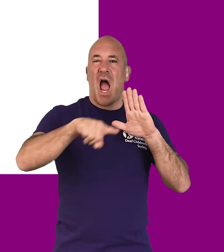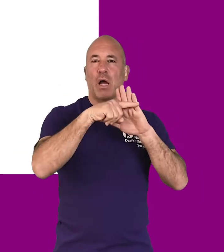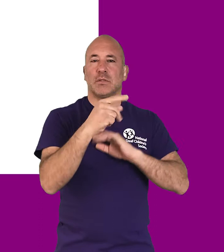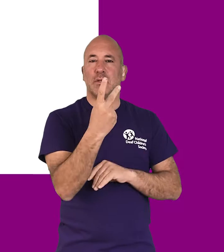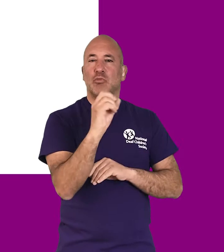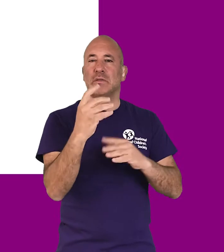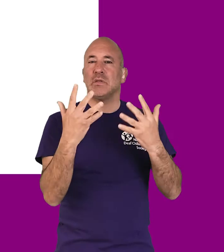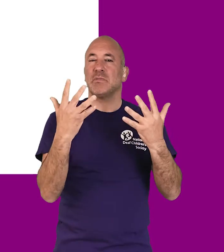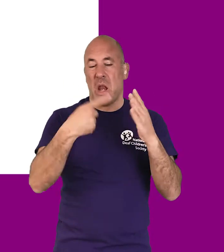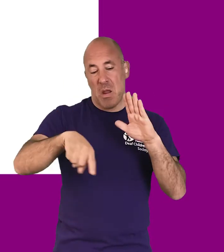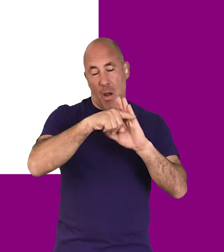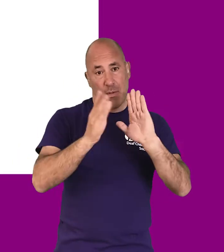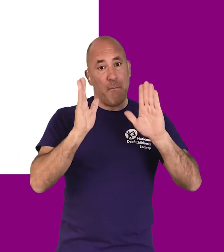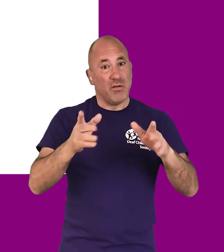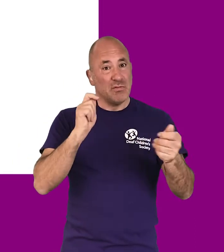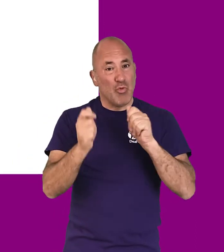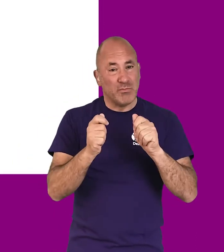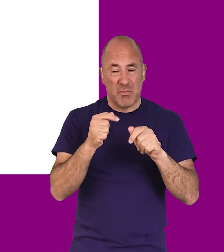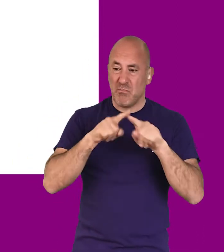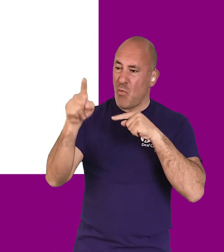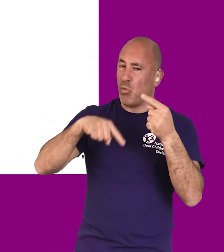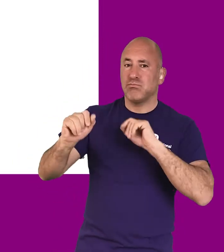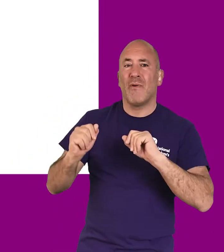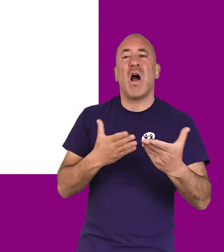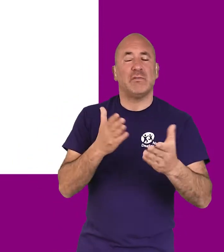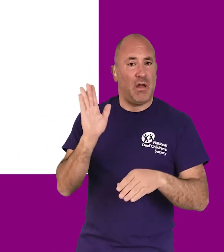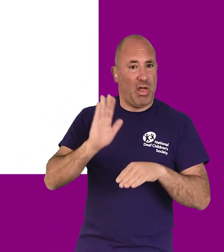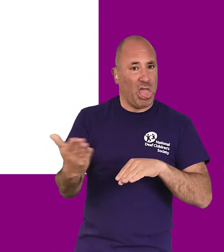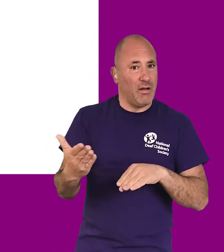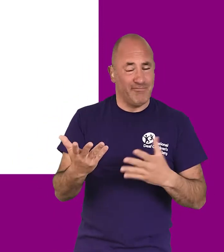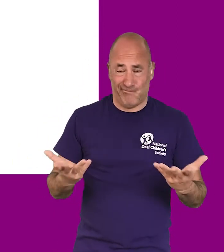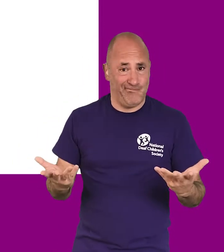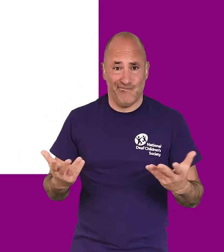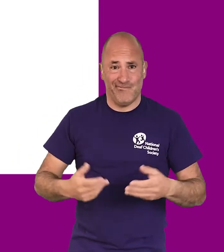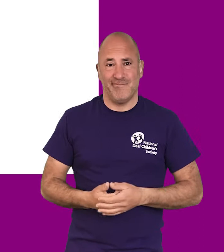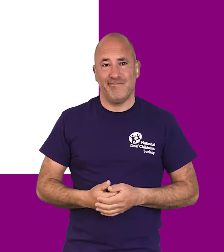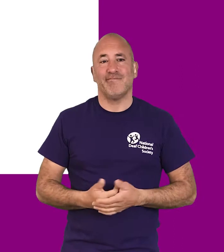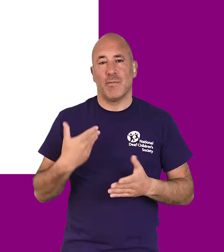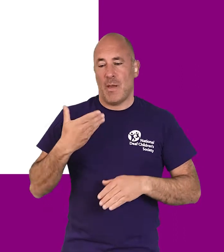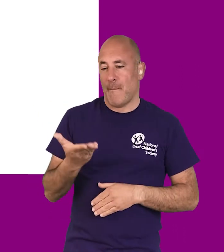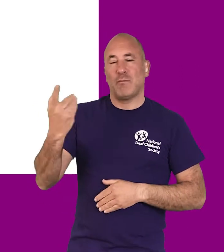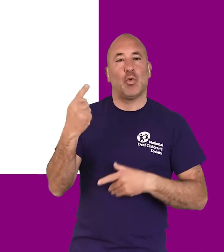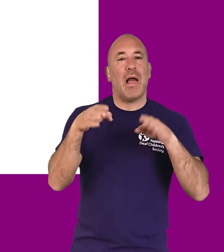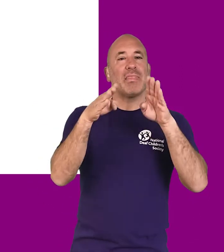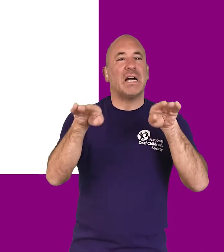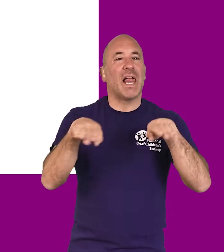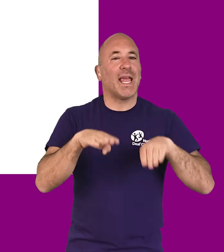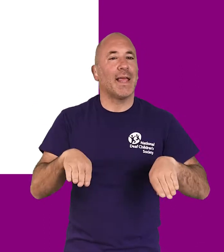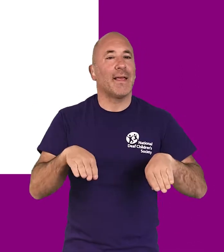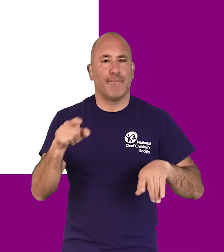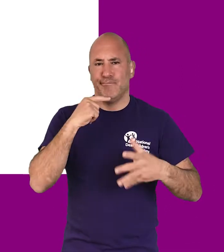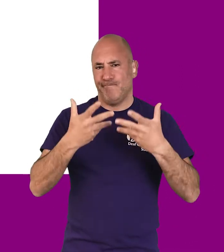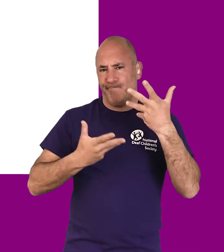potentially against the law as set out within the Equality Act 2010. I'm now going to pass over